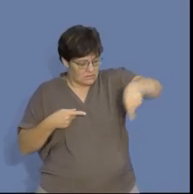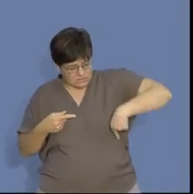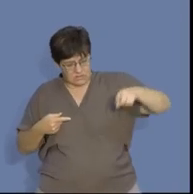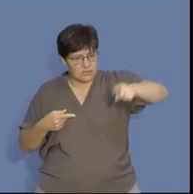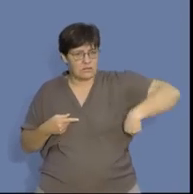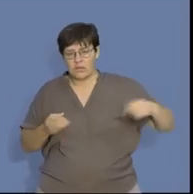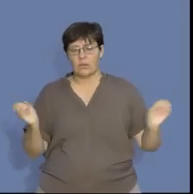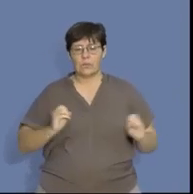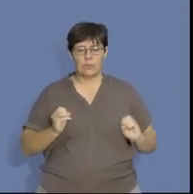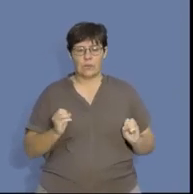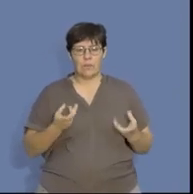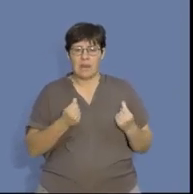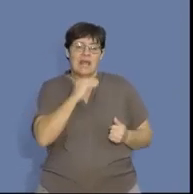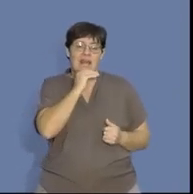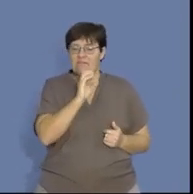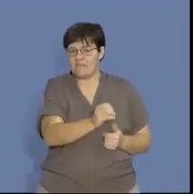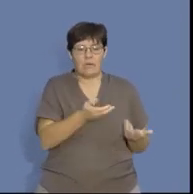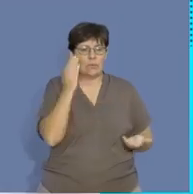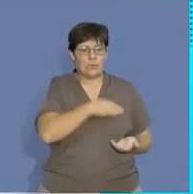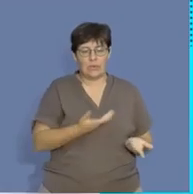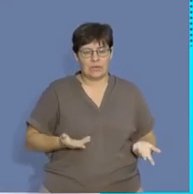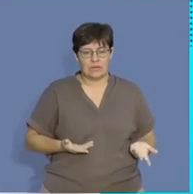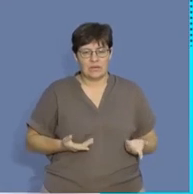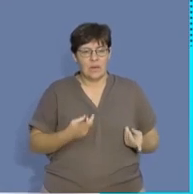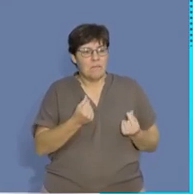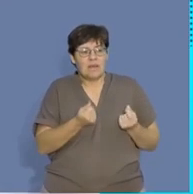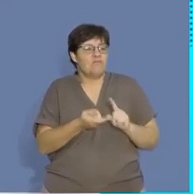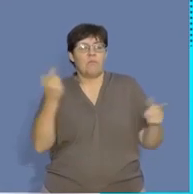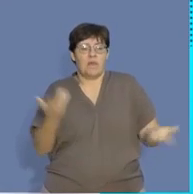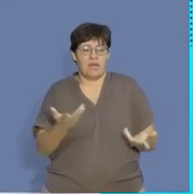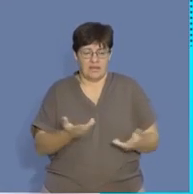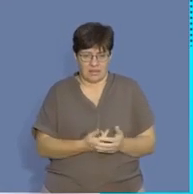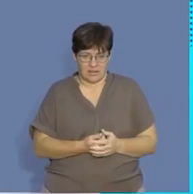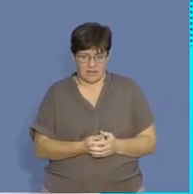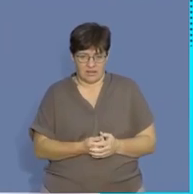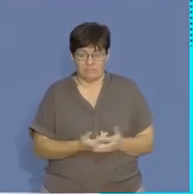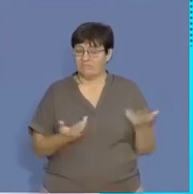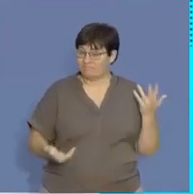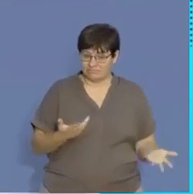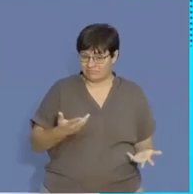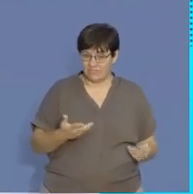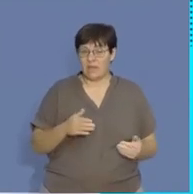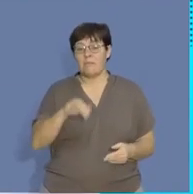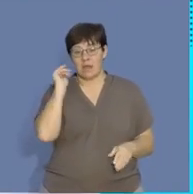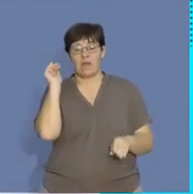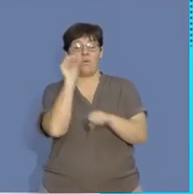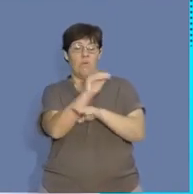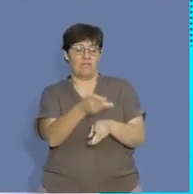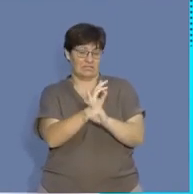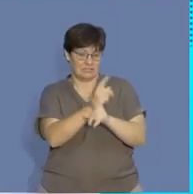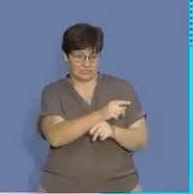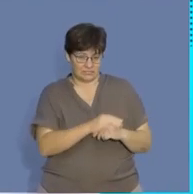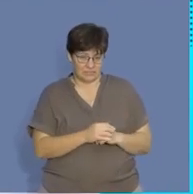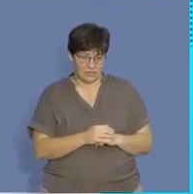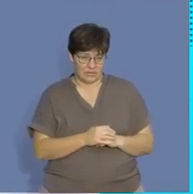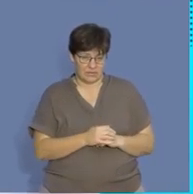no money going into our bank account, which means where is the money coming from? Probably a bank